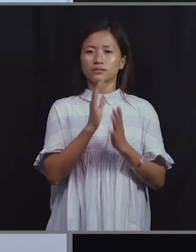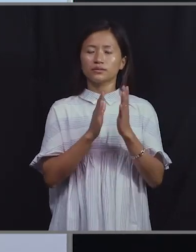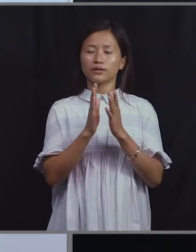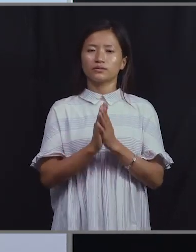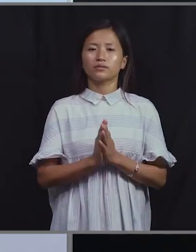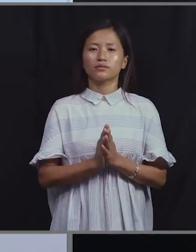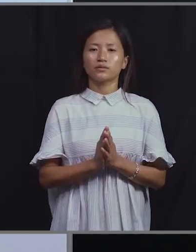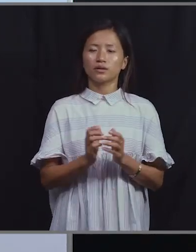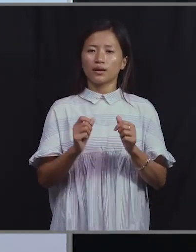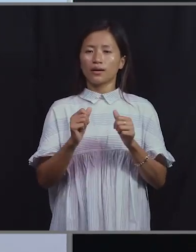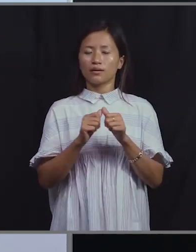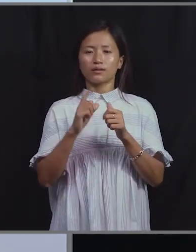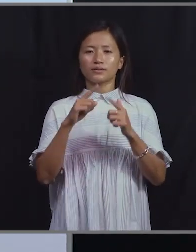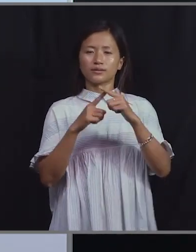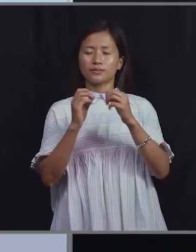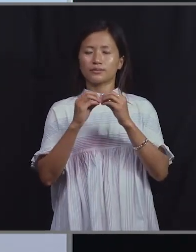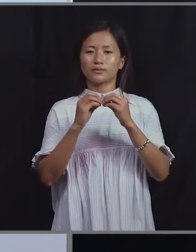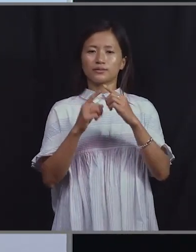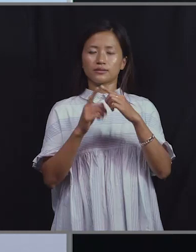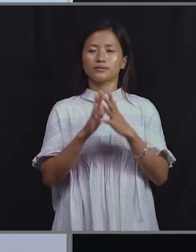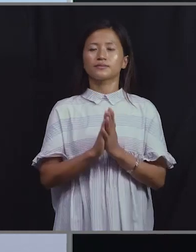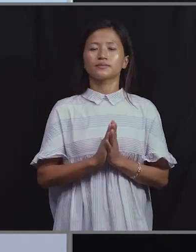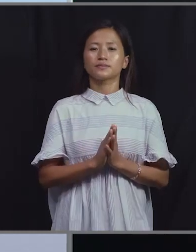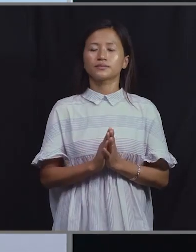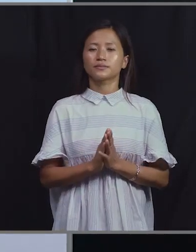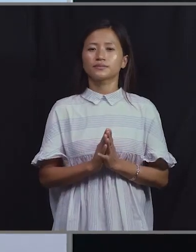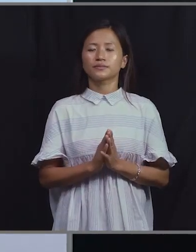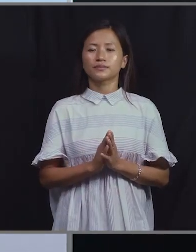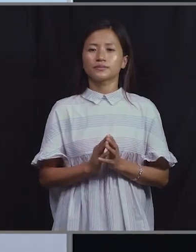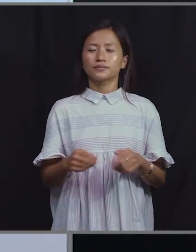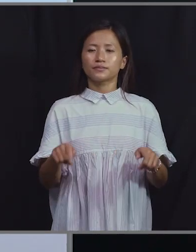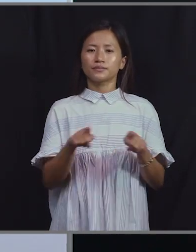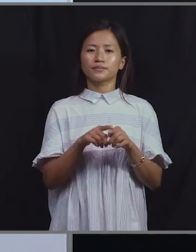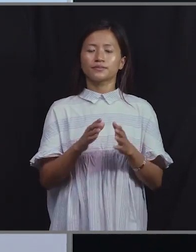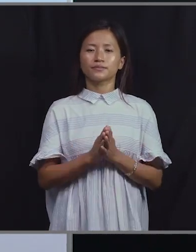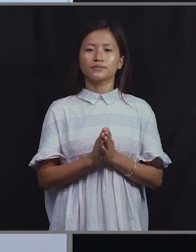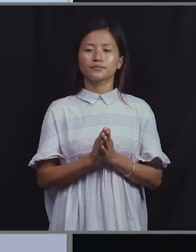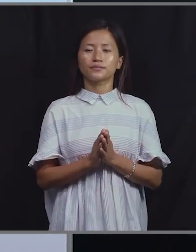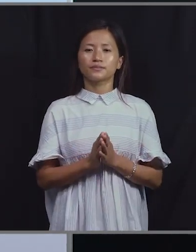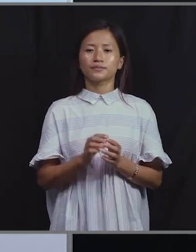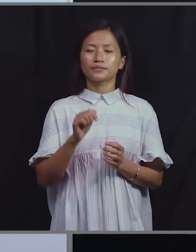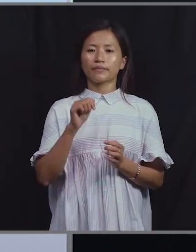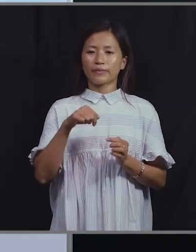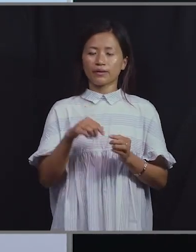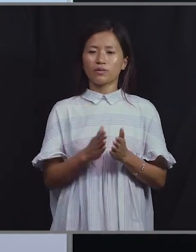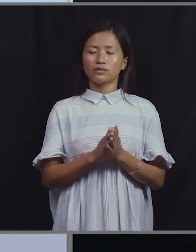the LTBT, that is the Limited Test Ban Treaty, and this happened in